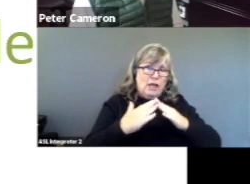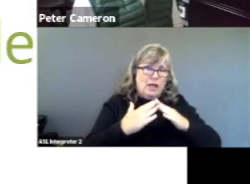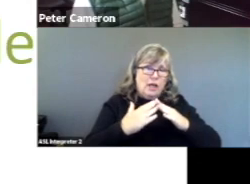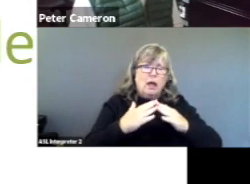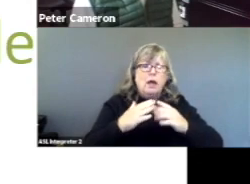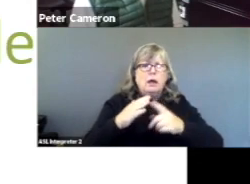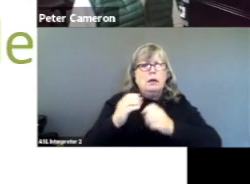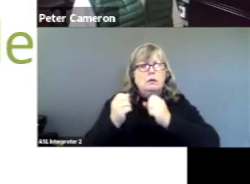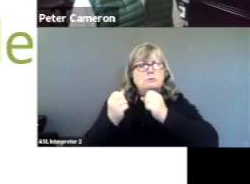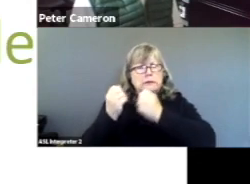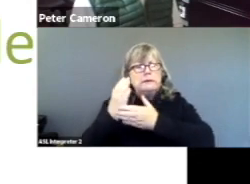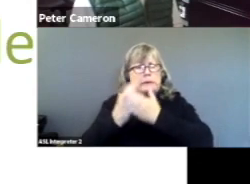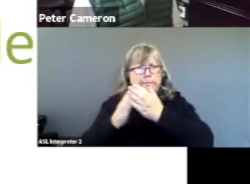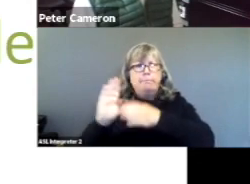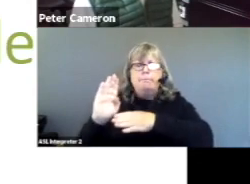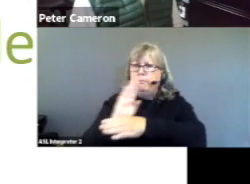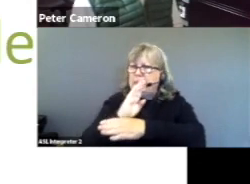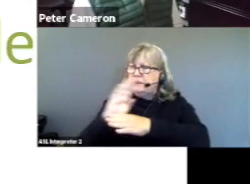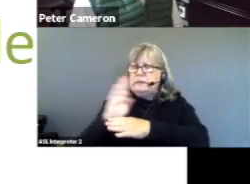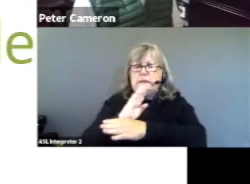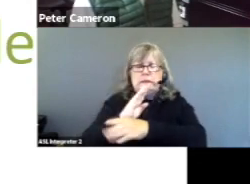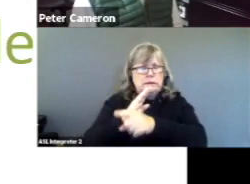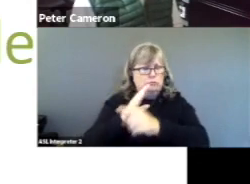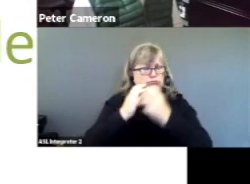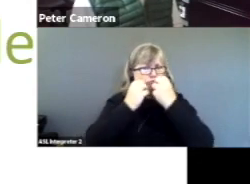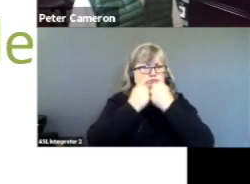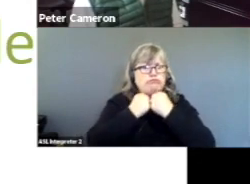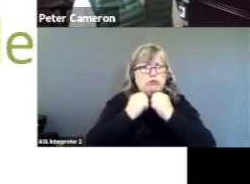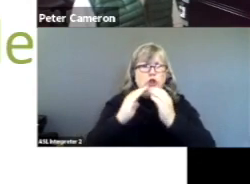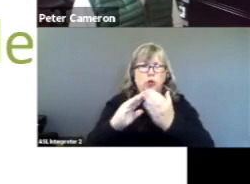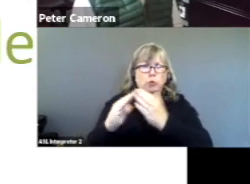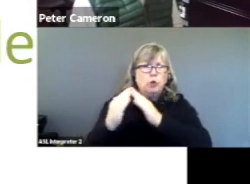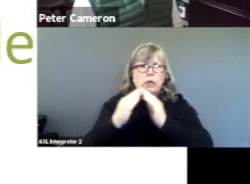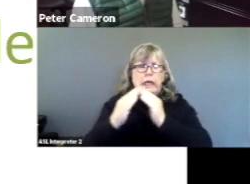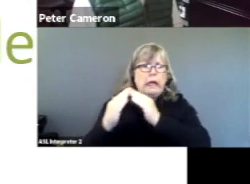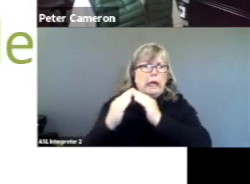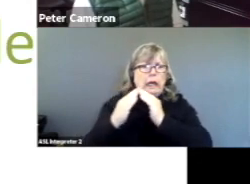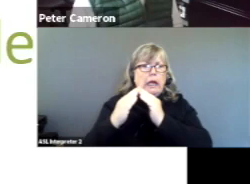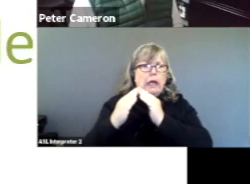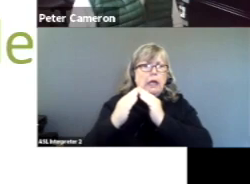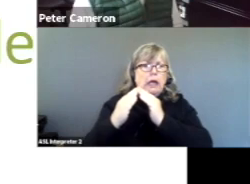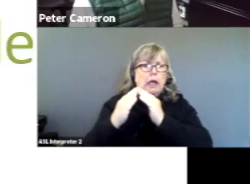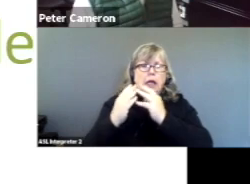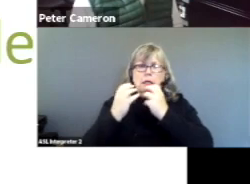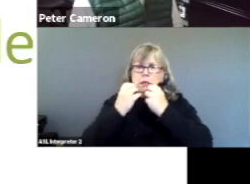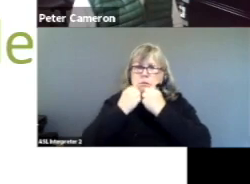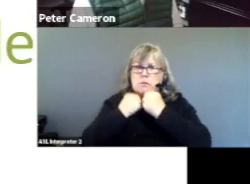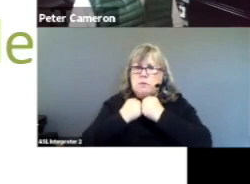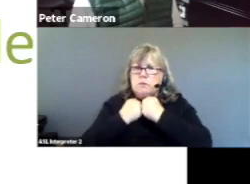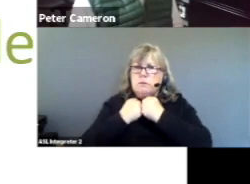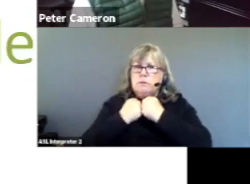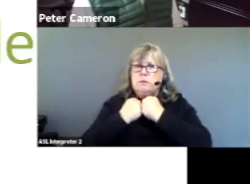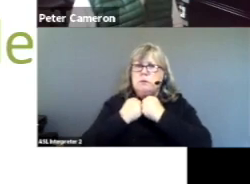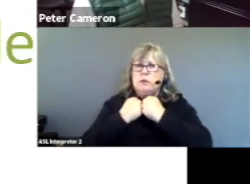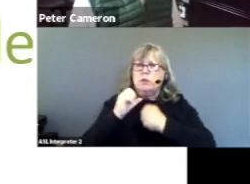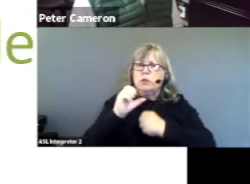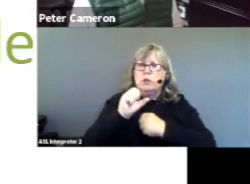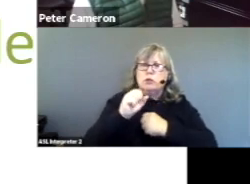good, positive B Corp type and social sustainability